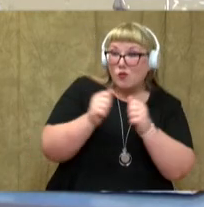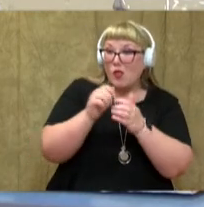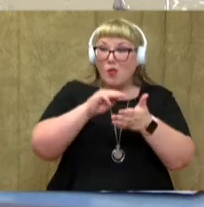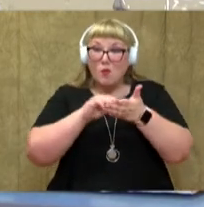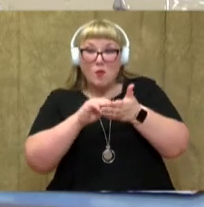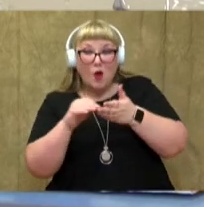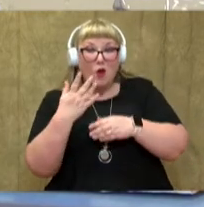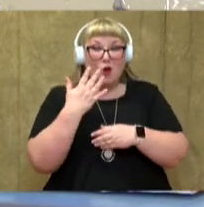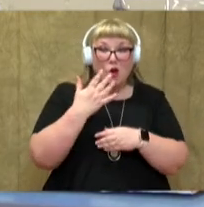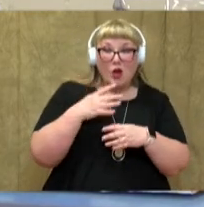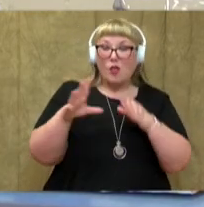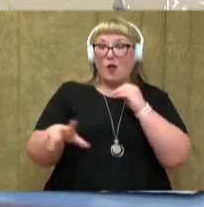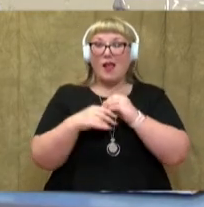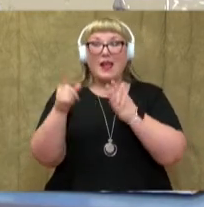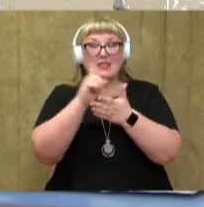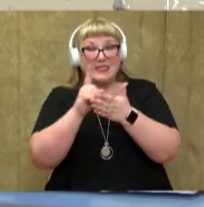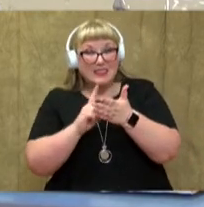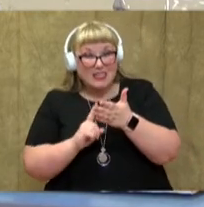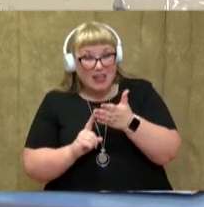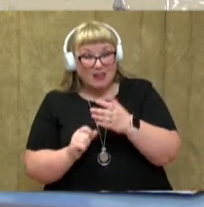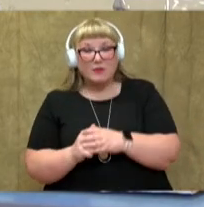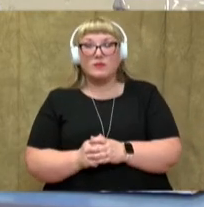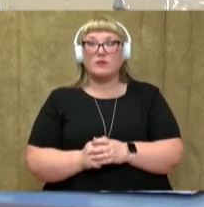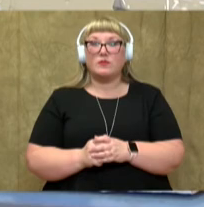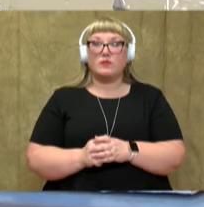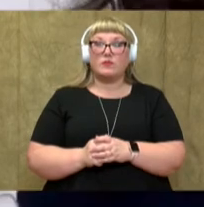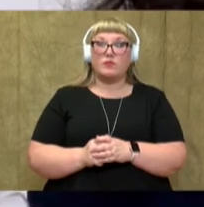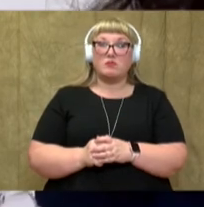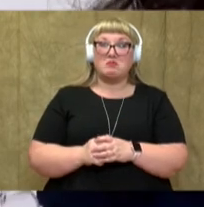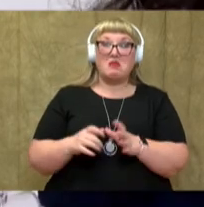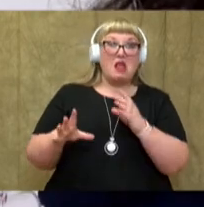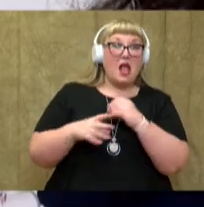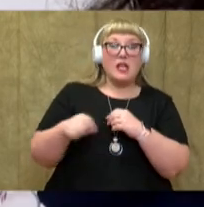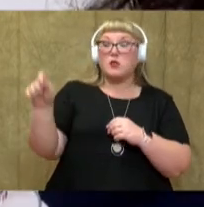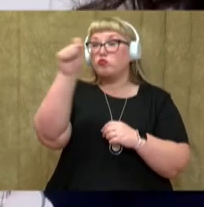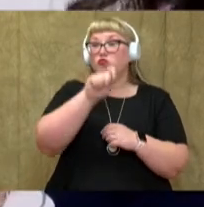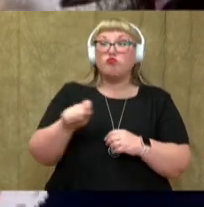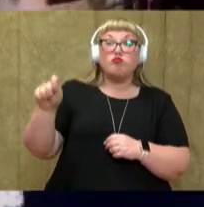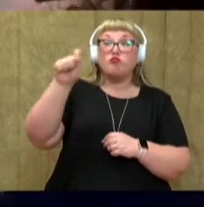crayons and add designs. You might add a few swirls.